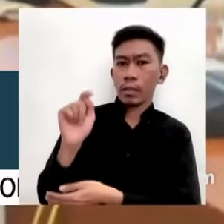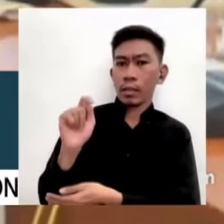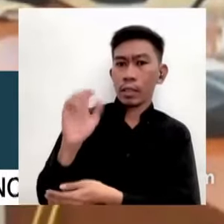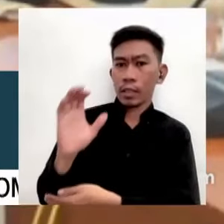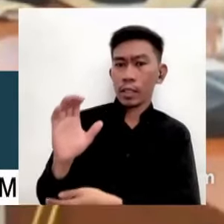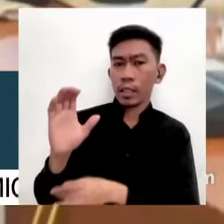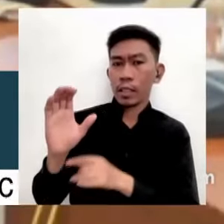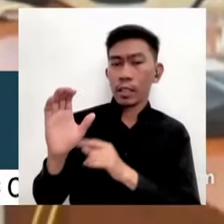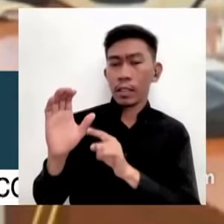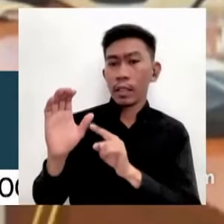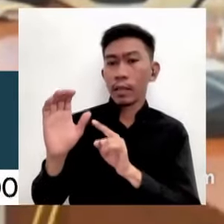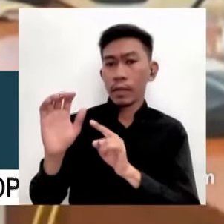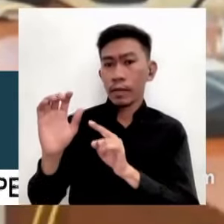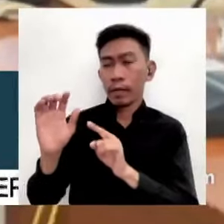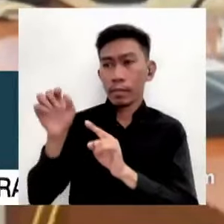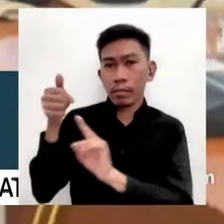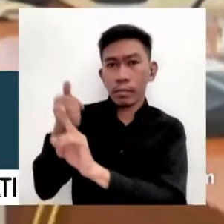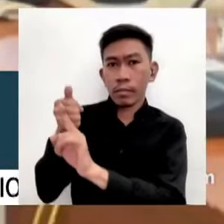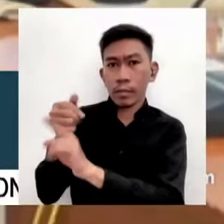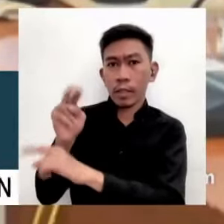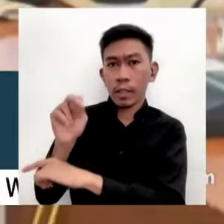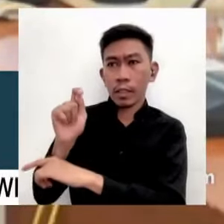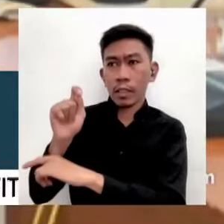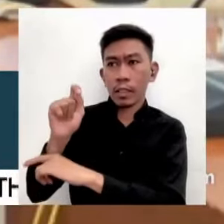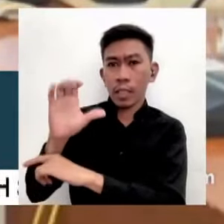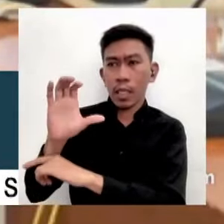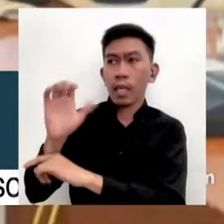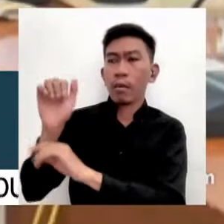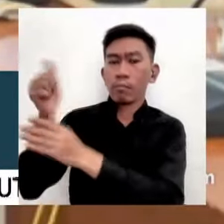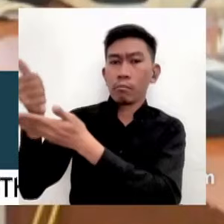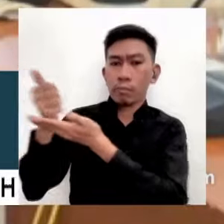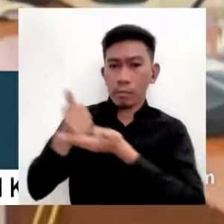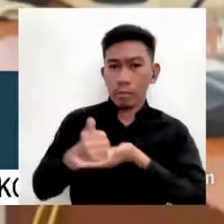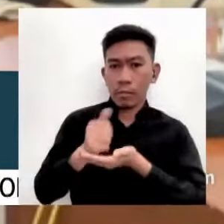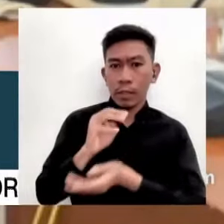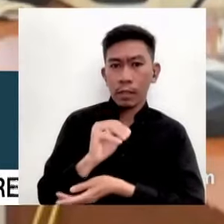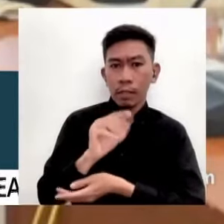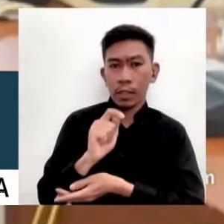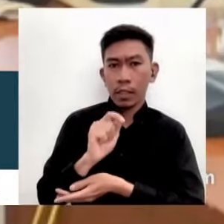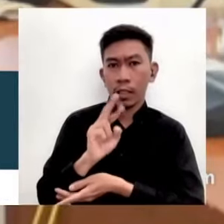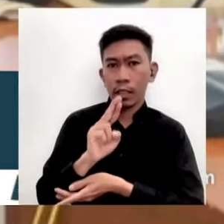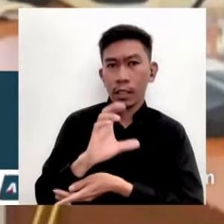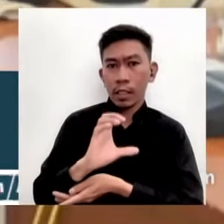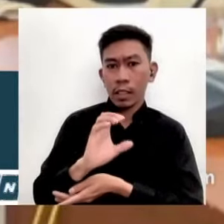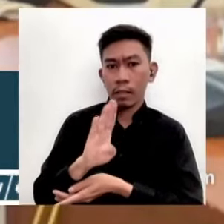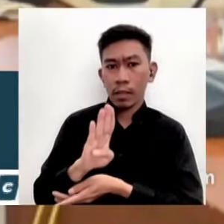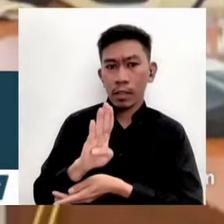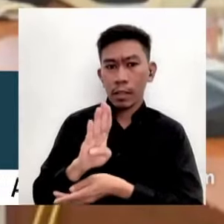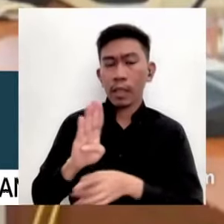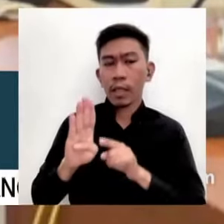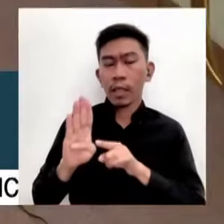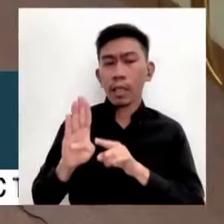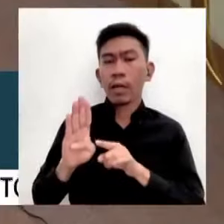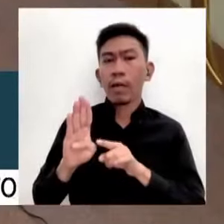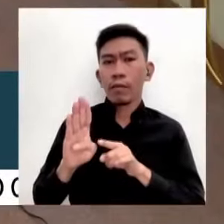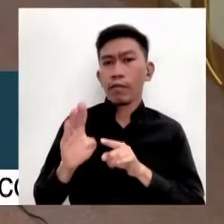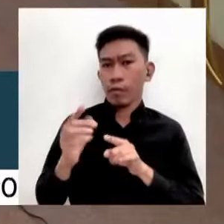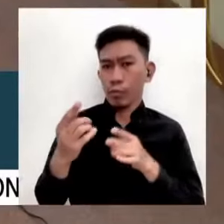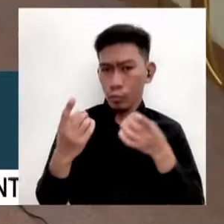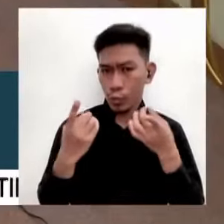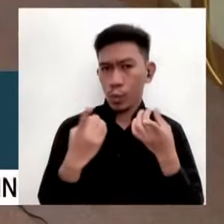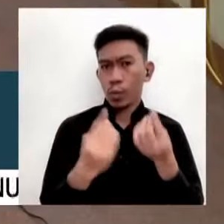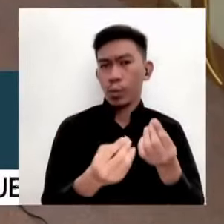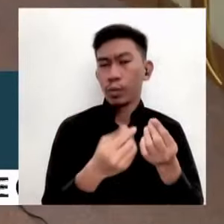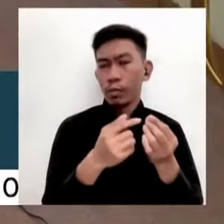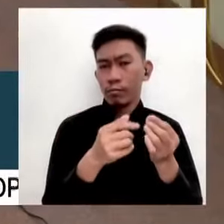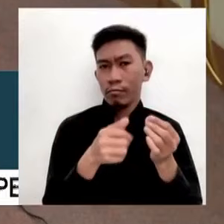in order for them to assist us in implementation of said decision. SM&I, for